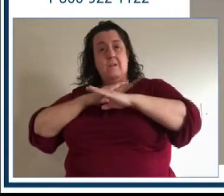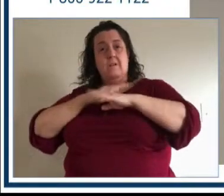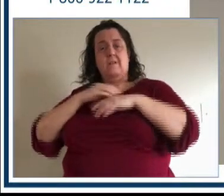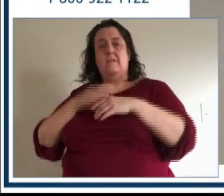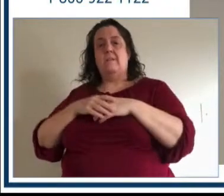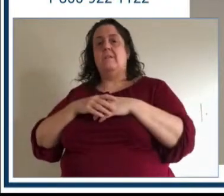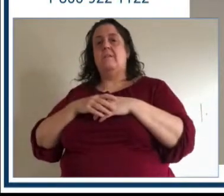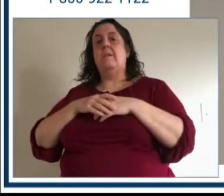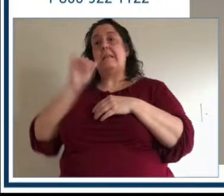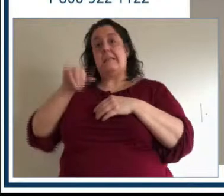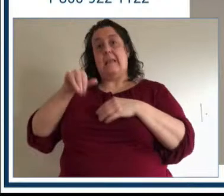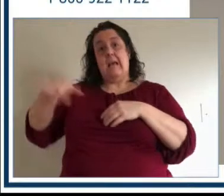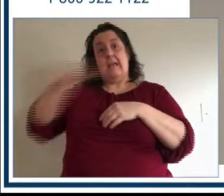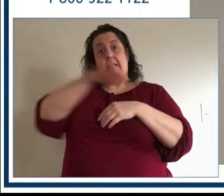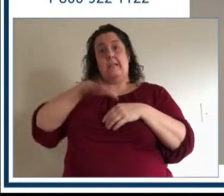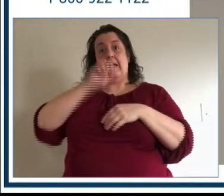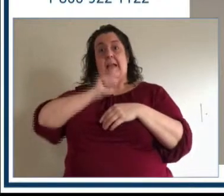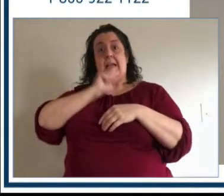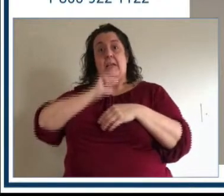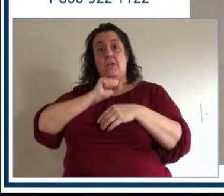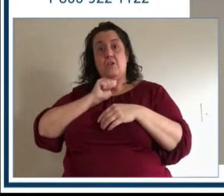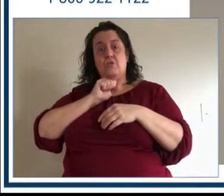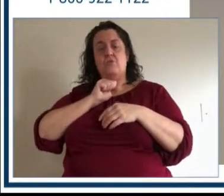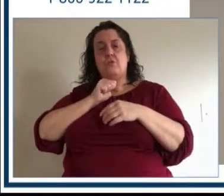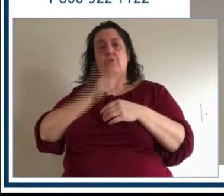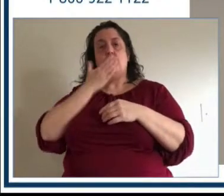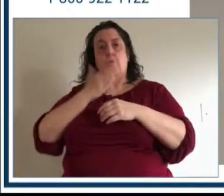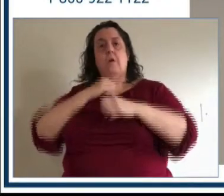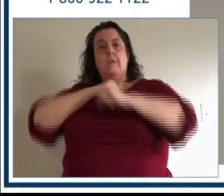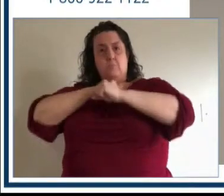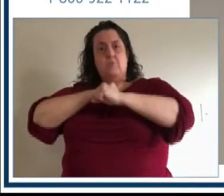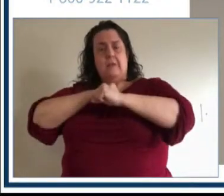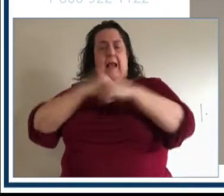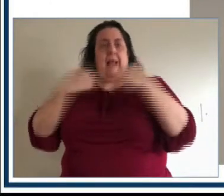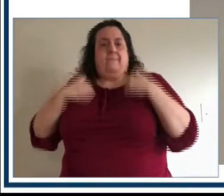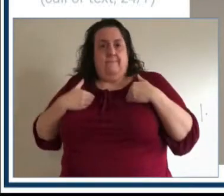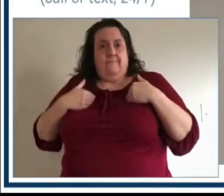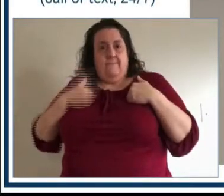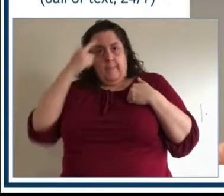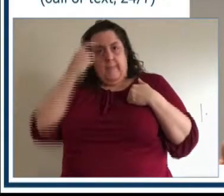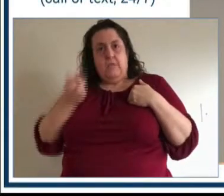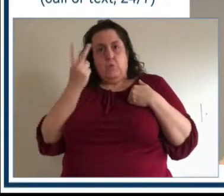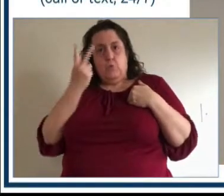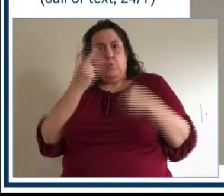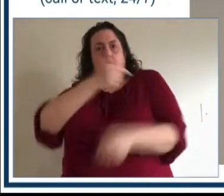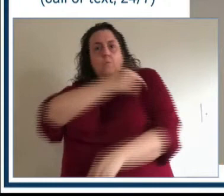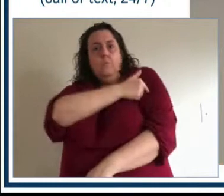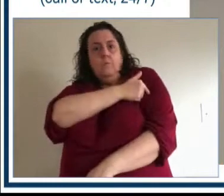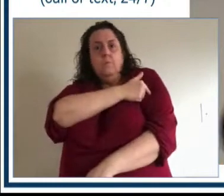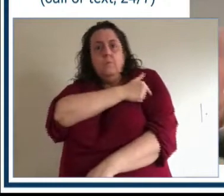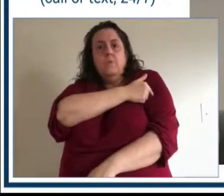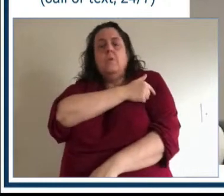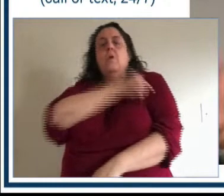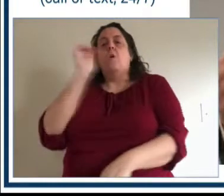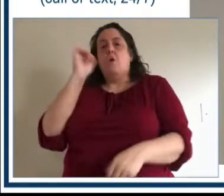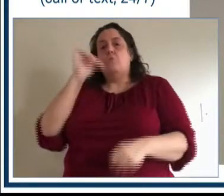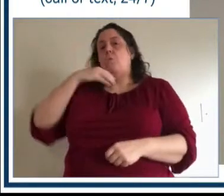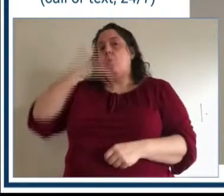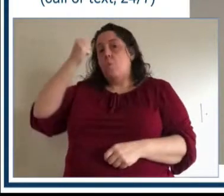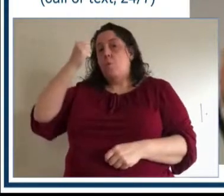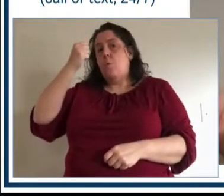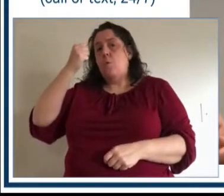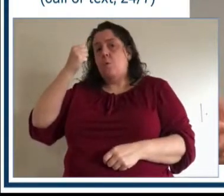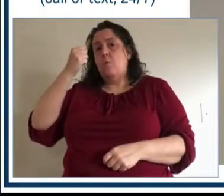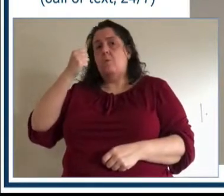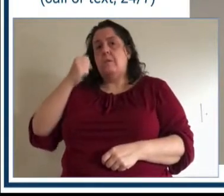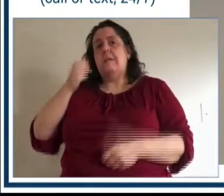protected by their two doses of vaccine. Even in older people, there may be some waning immunity, and we need people